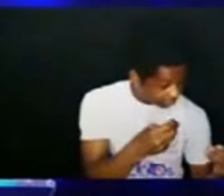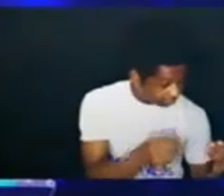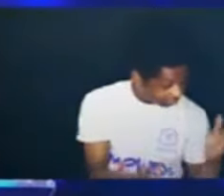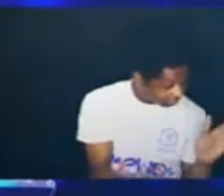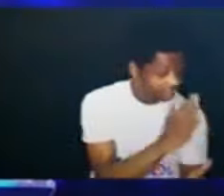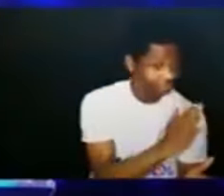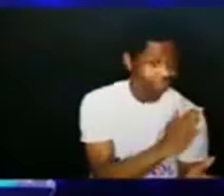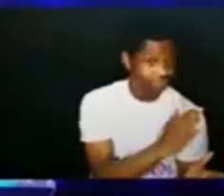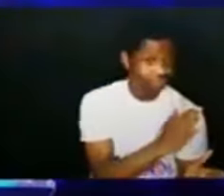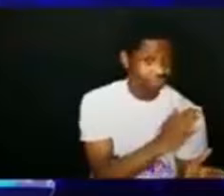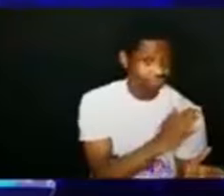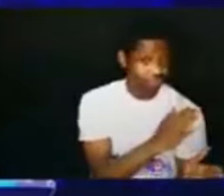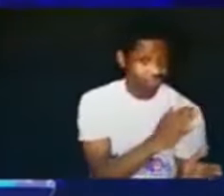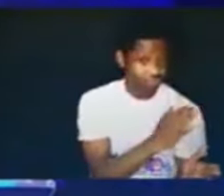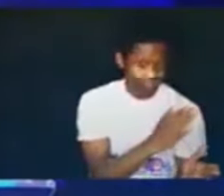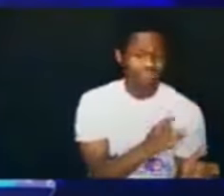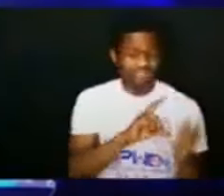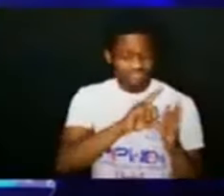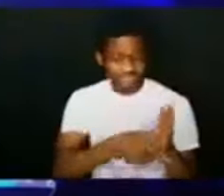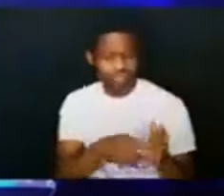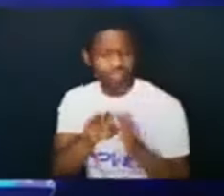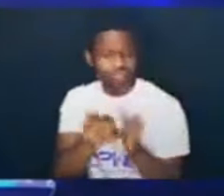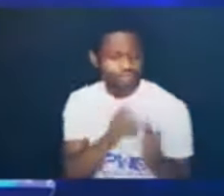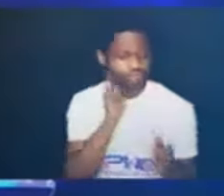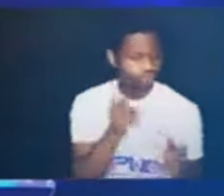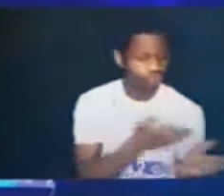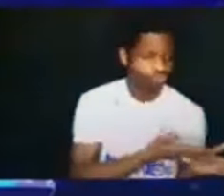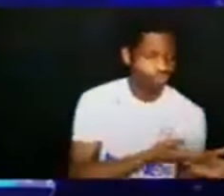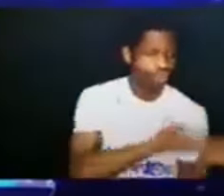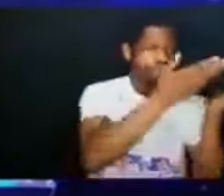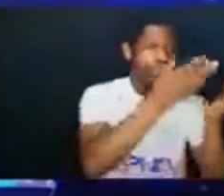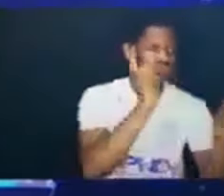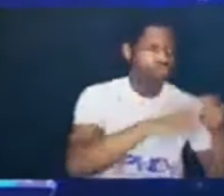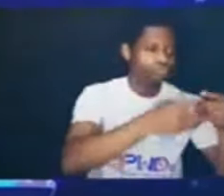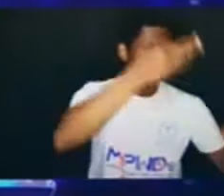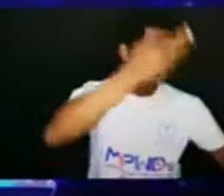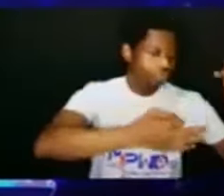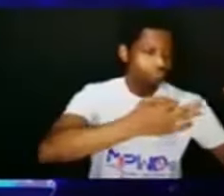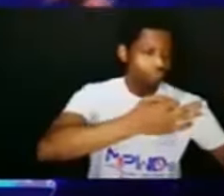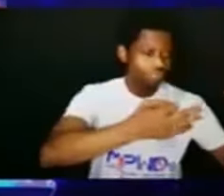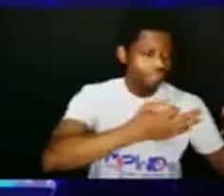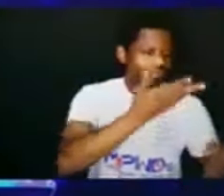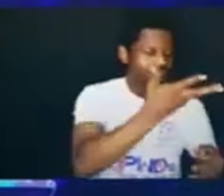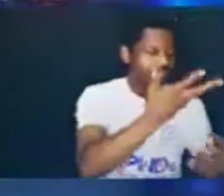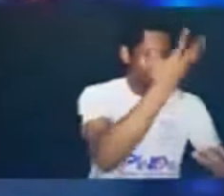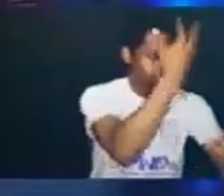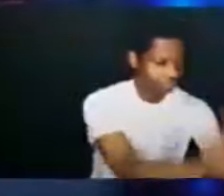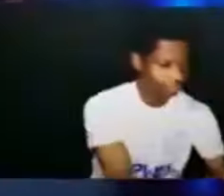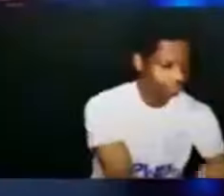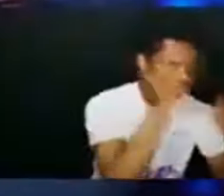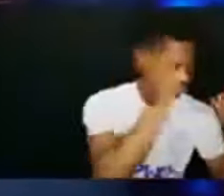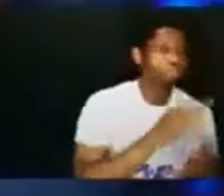he will take you to court and you will be jailed. See, there are